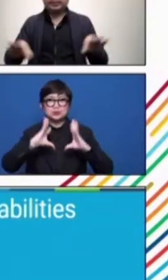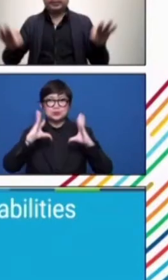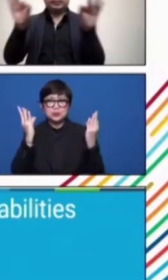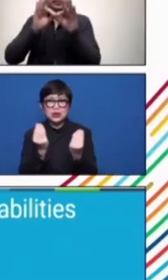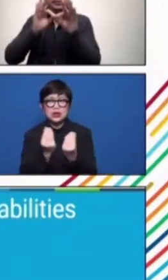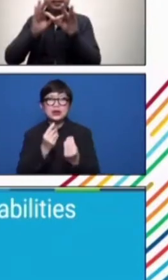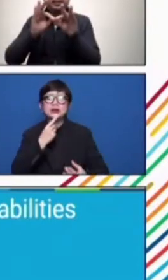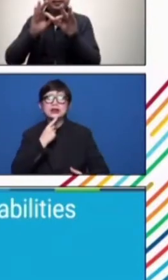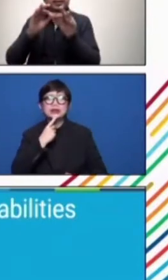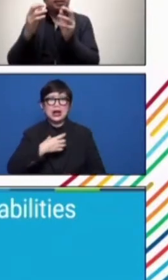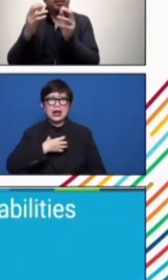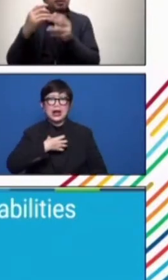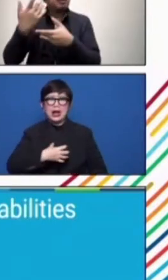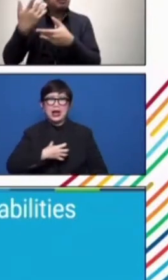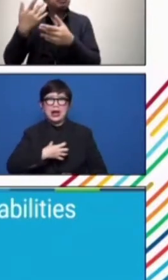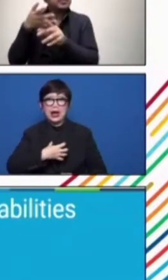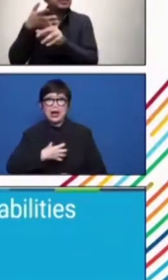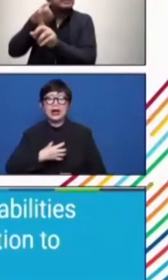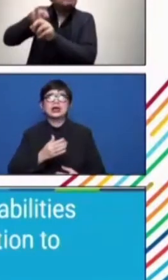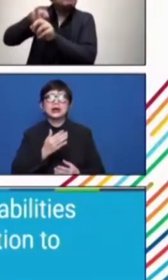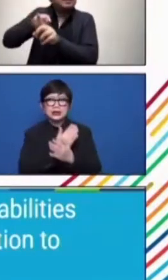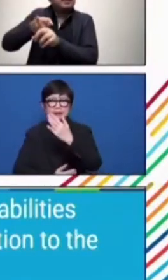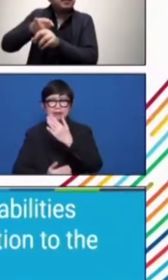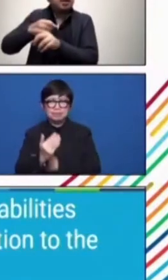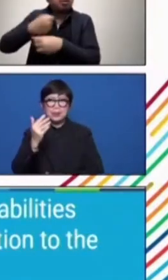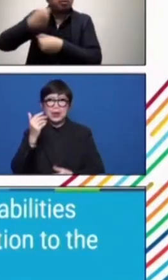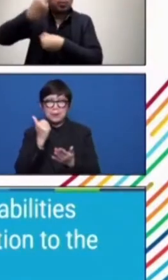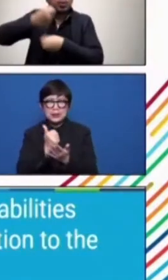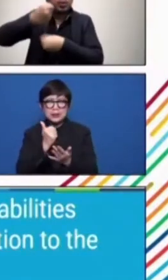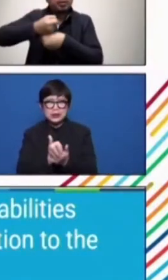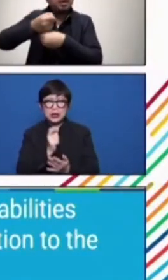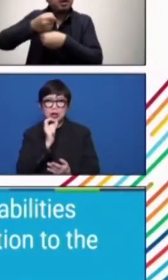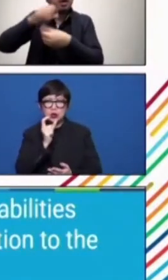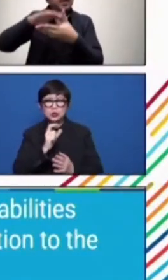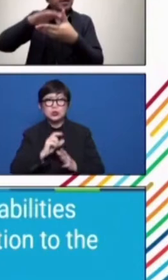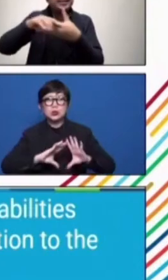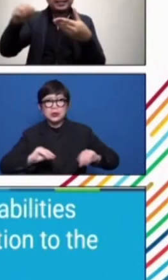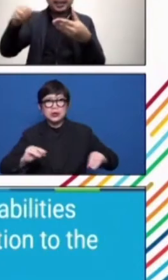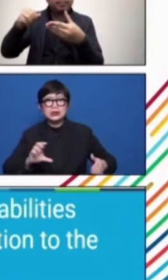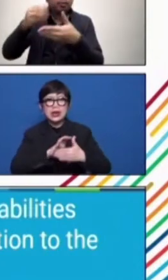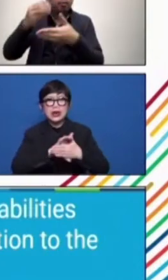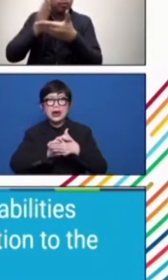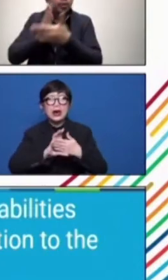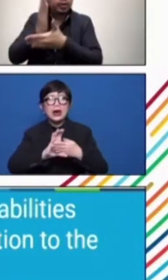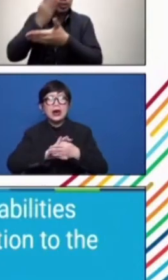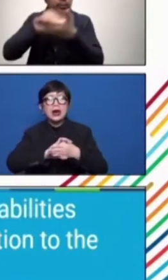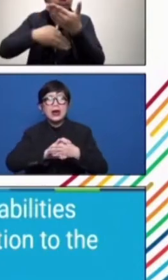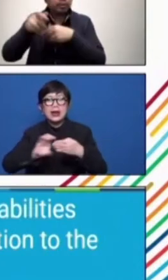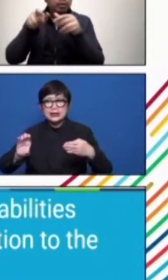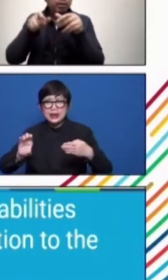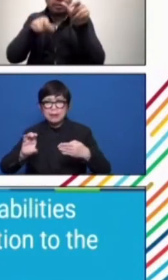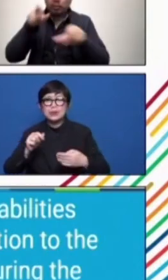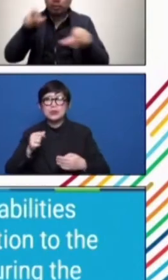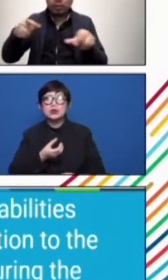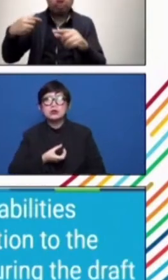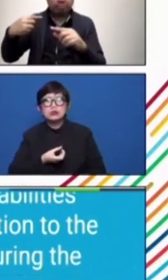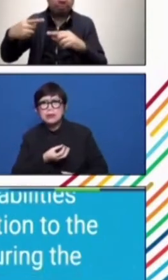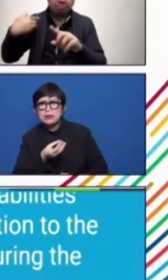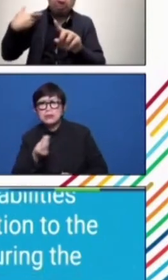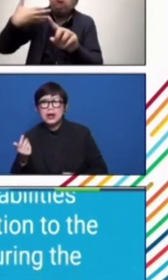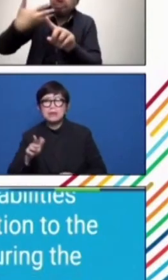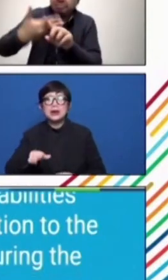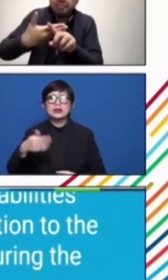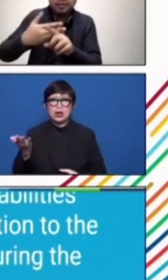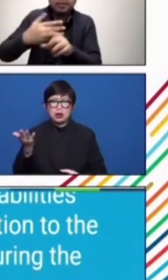ascap's work in relation to the rights of persons with disabilities for many years including during the drafting of the convention